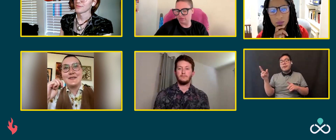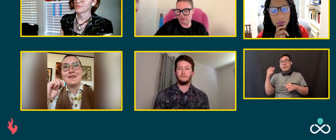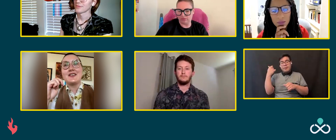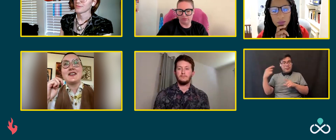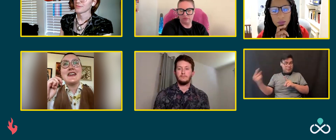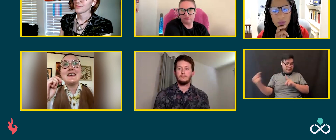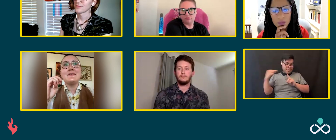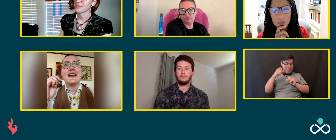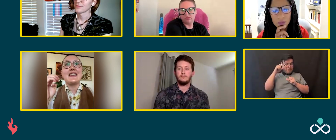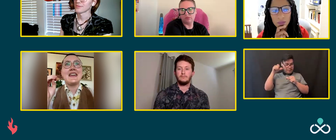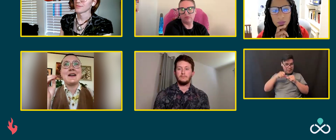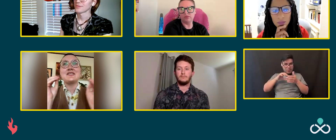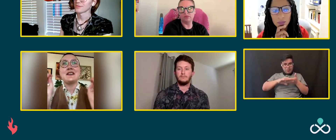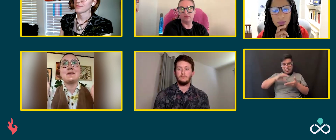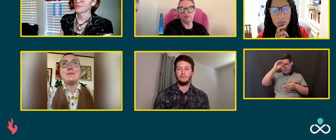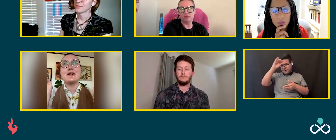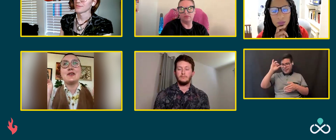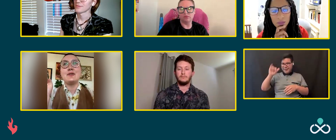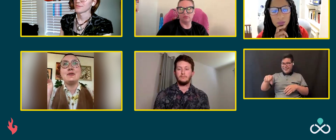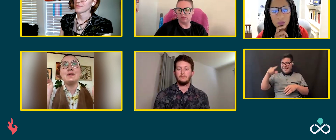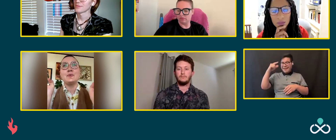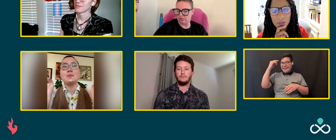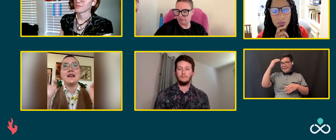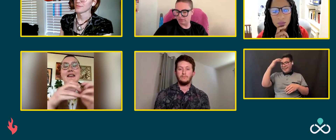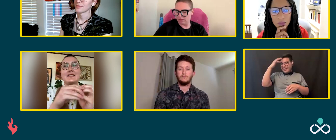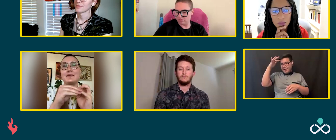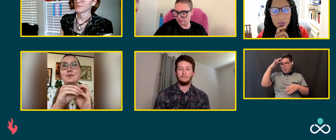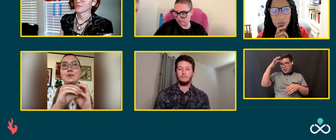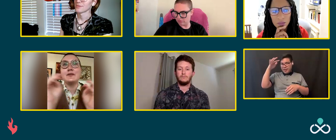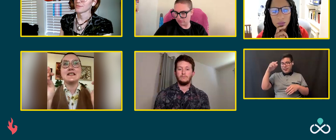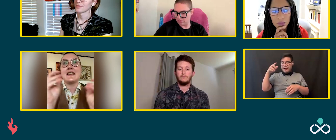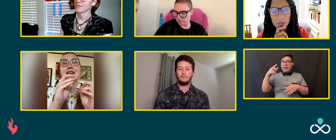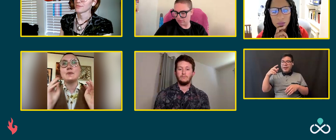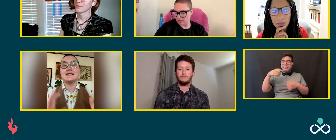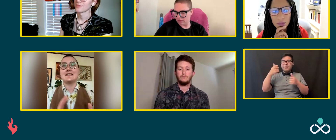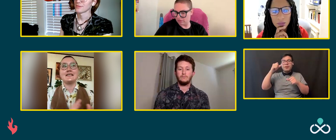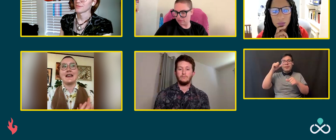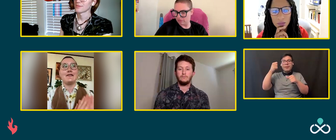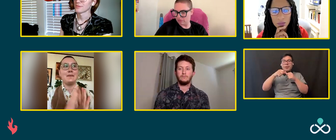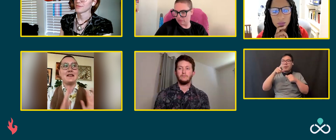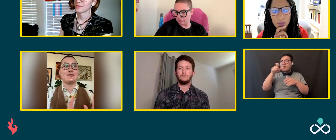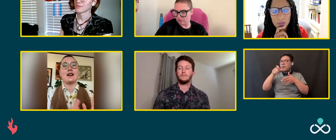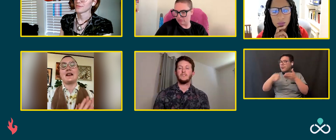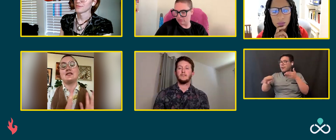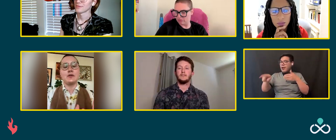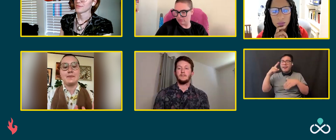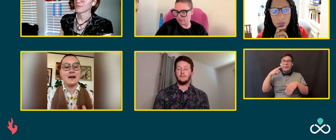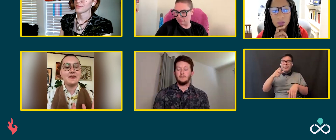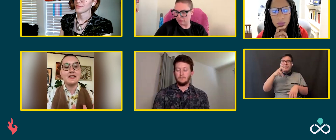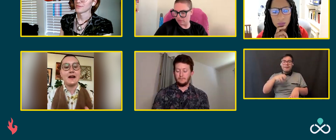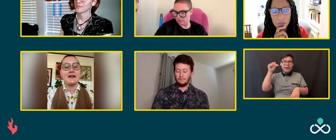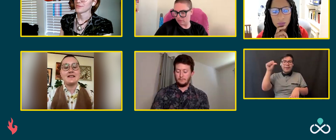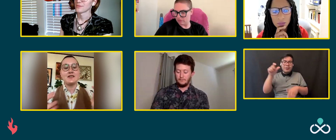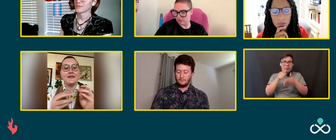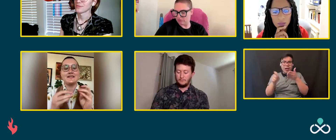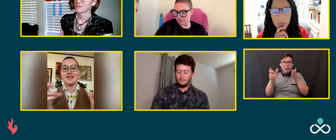this theory, and I wish I could remember who like wrote this. I think it was like a feminist writer, but I don't remember. I'm so